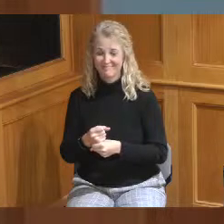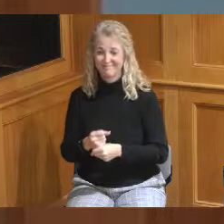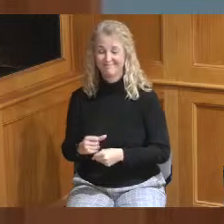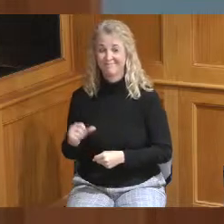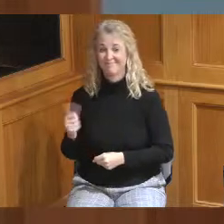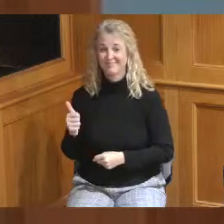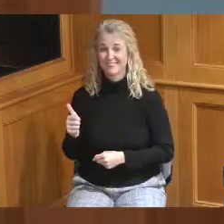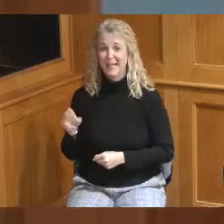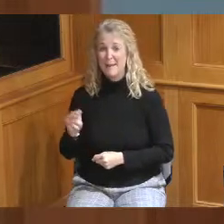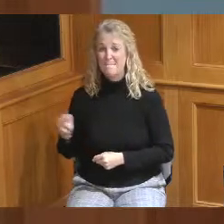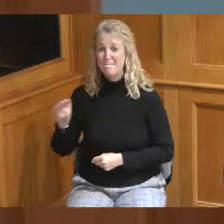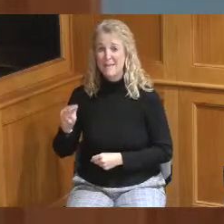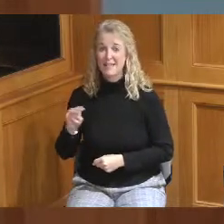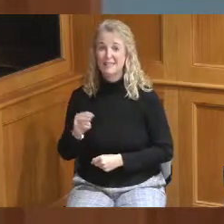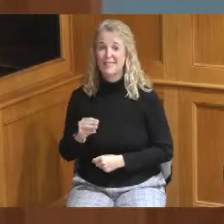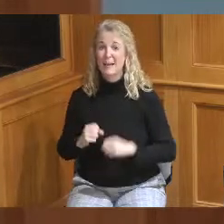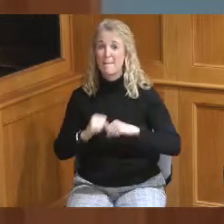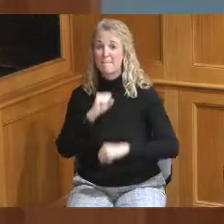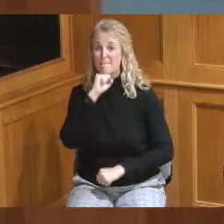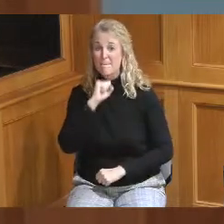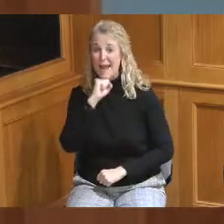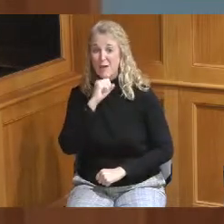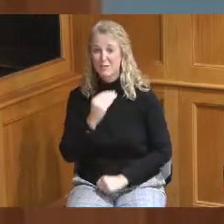10 million pounds of food were distributed.